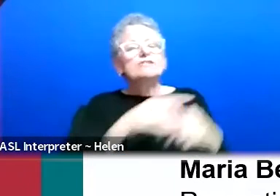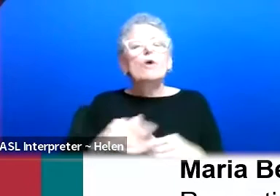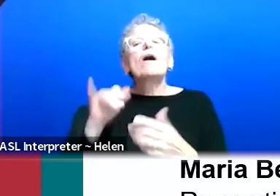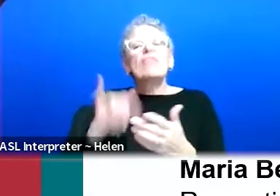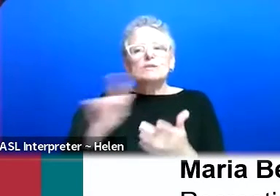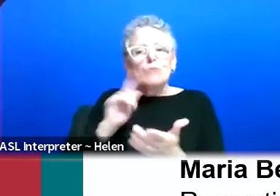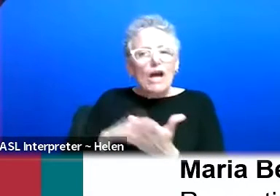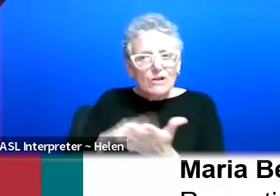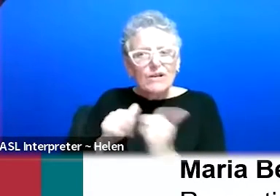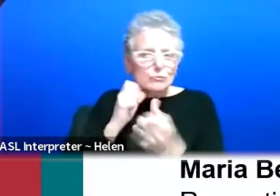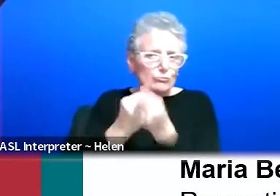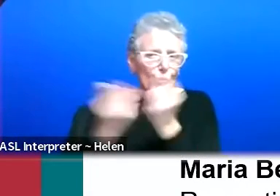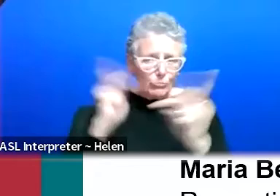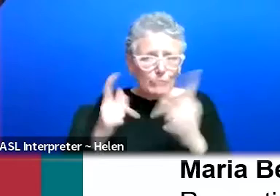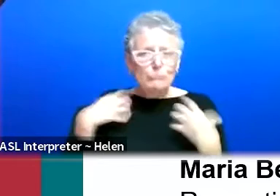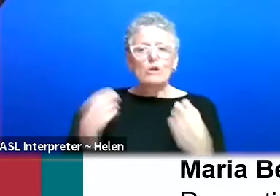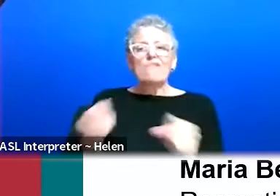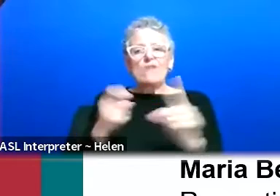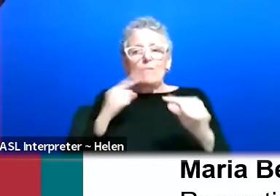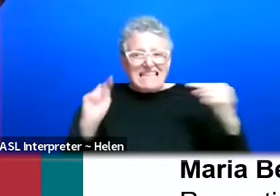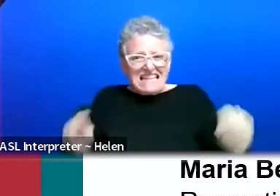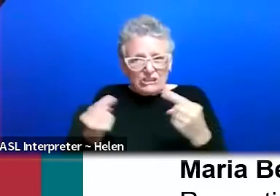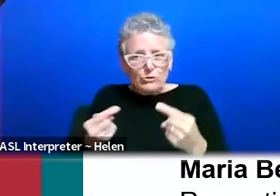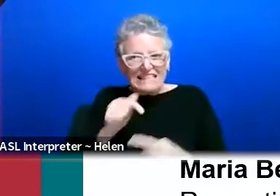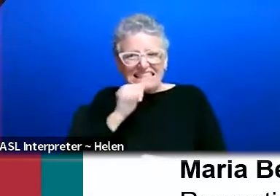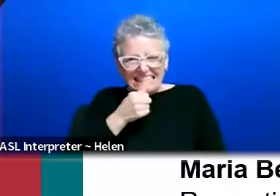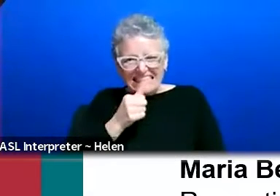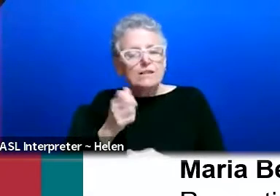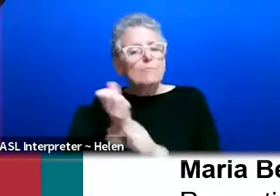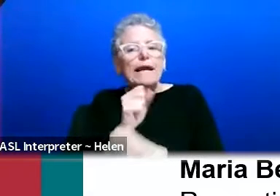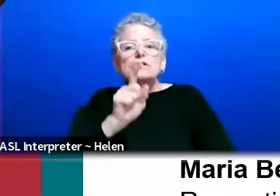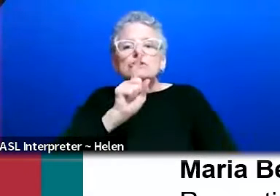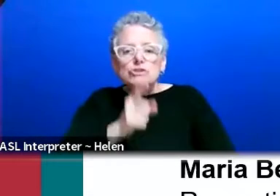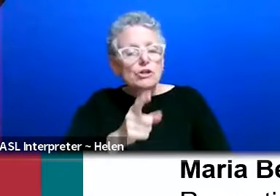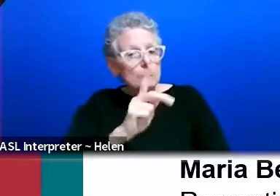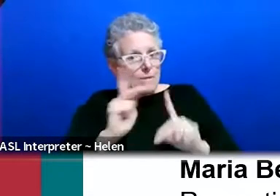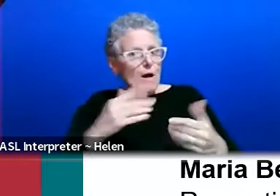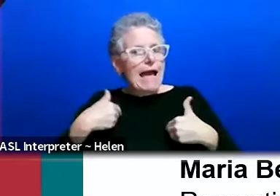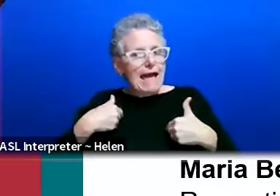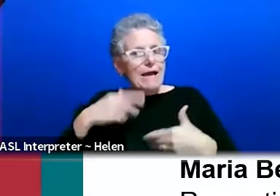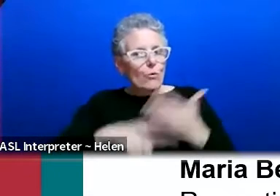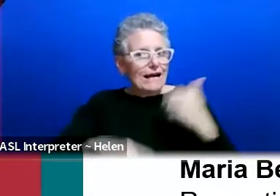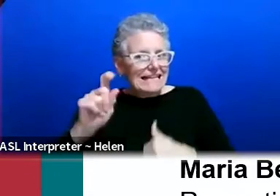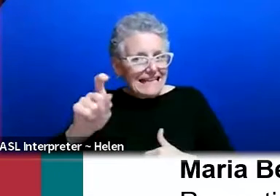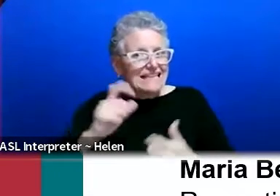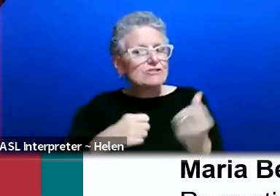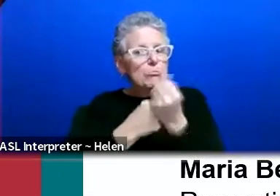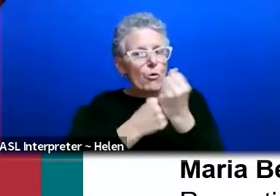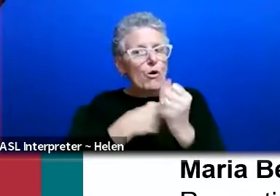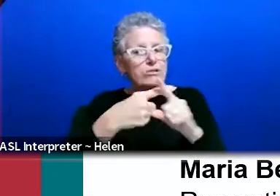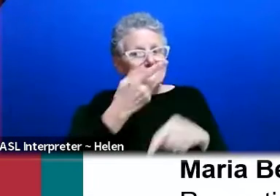their injuries, and also making sure that they had the resources and support they needed to